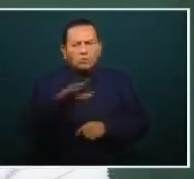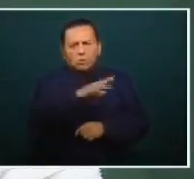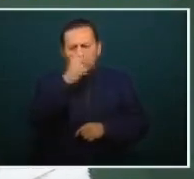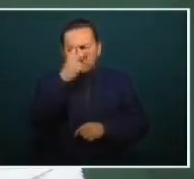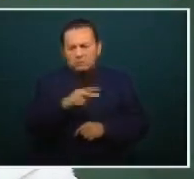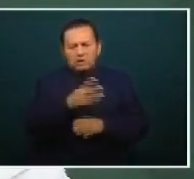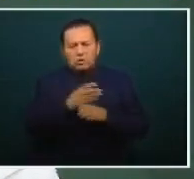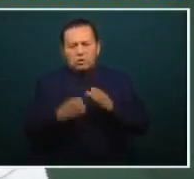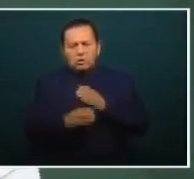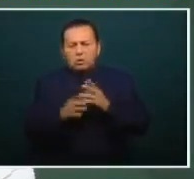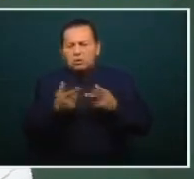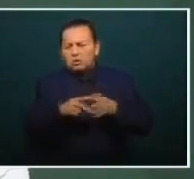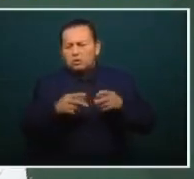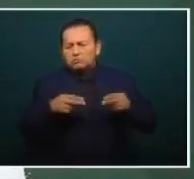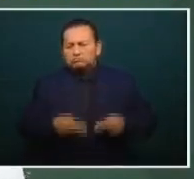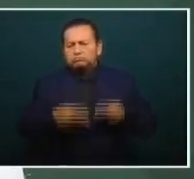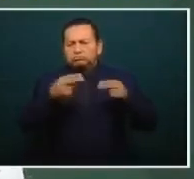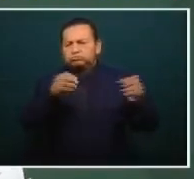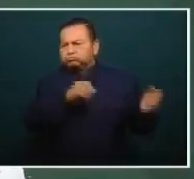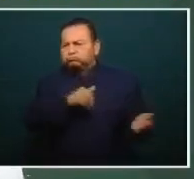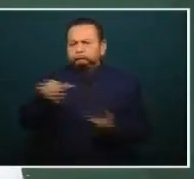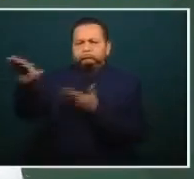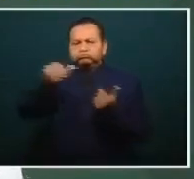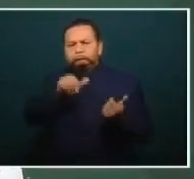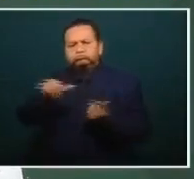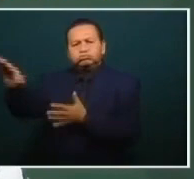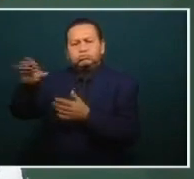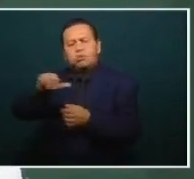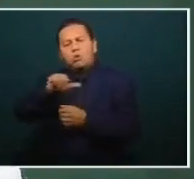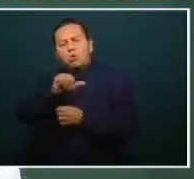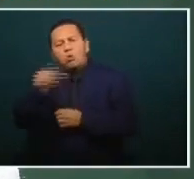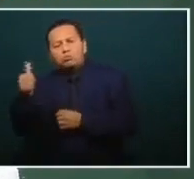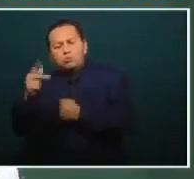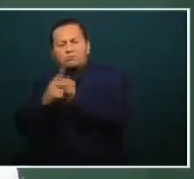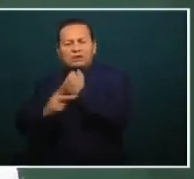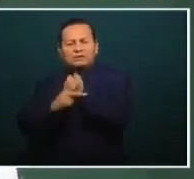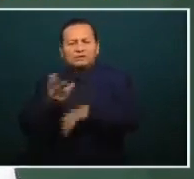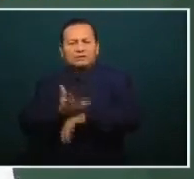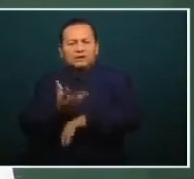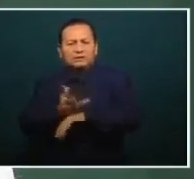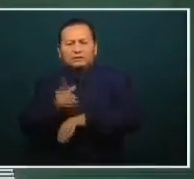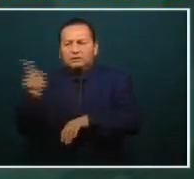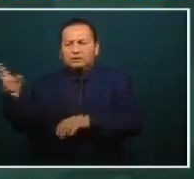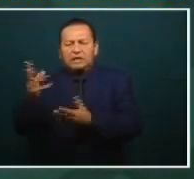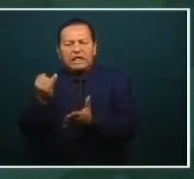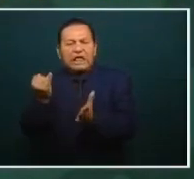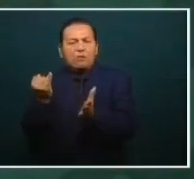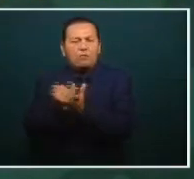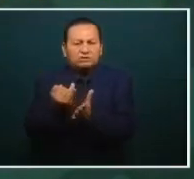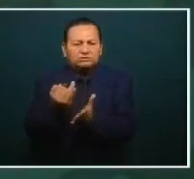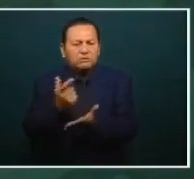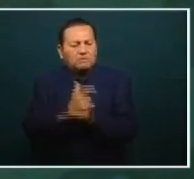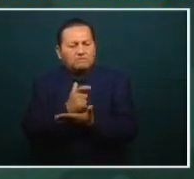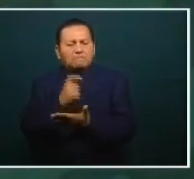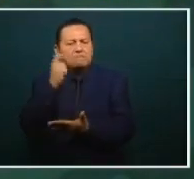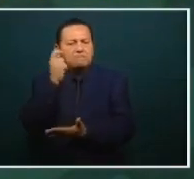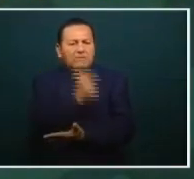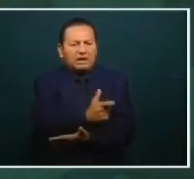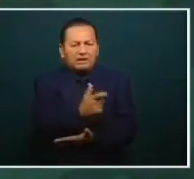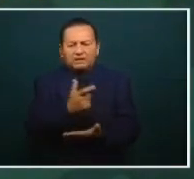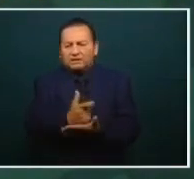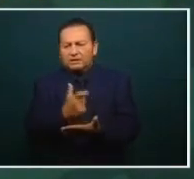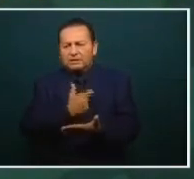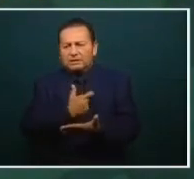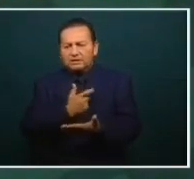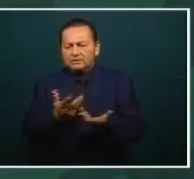to the products that are produced in Mexico and are exported to the United States. For that